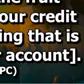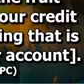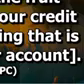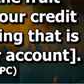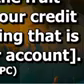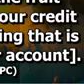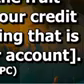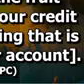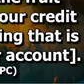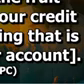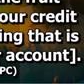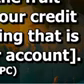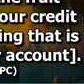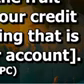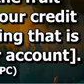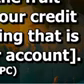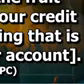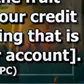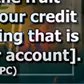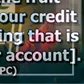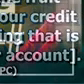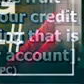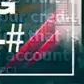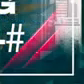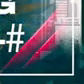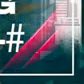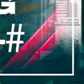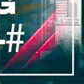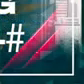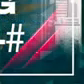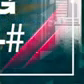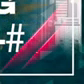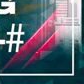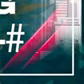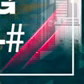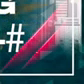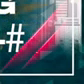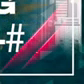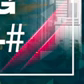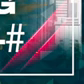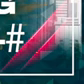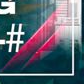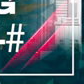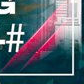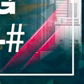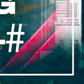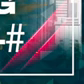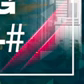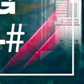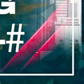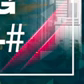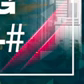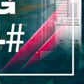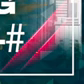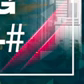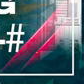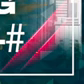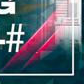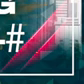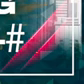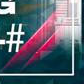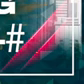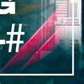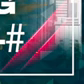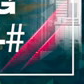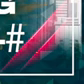Lord he that gives to the poor lends to the Lord that means there's a giving that you do on Earth but in